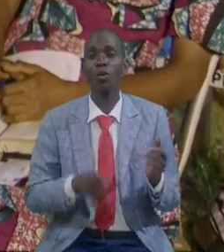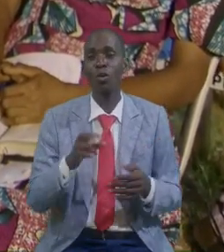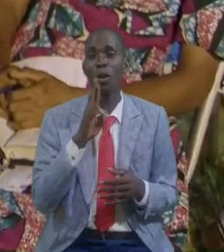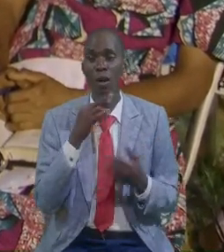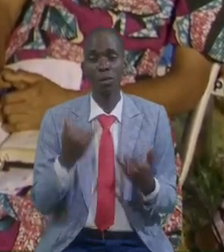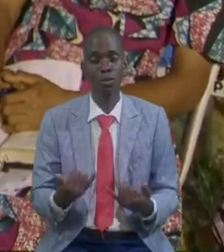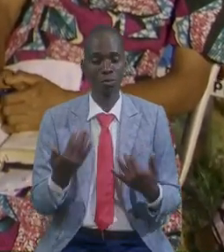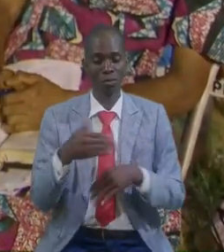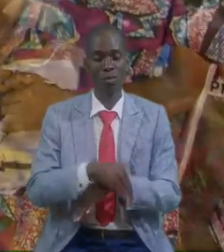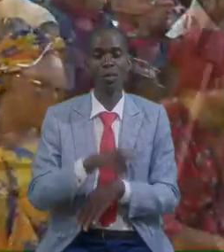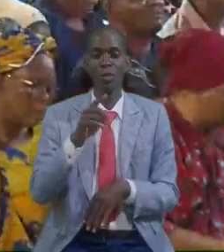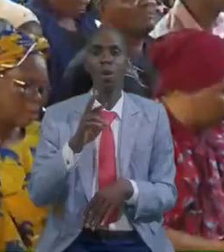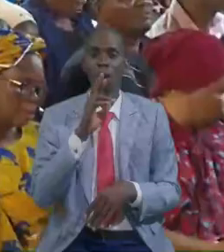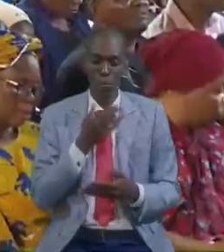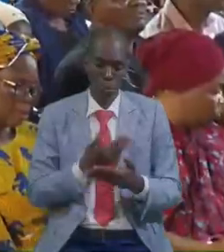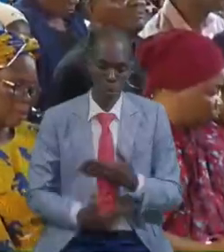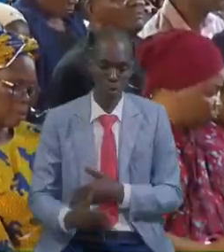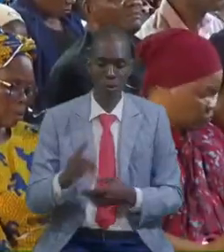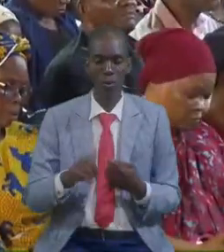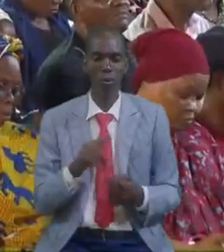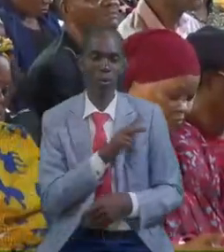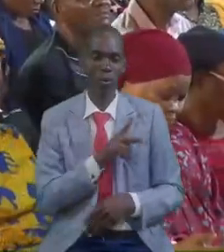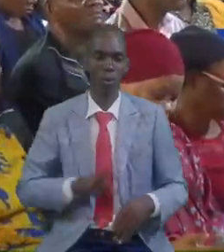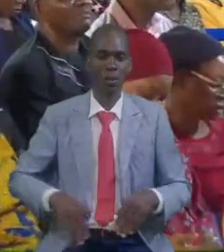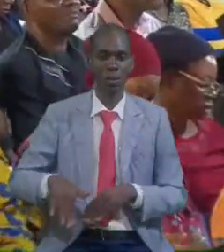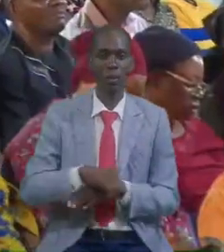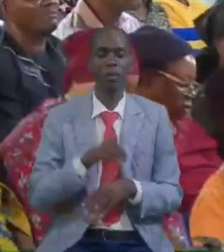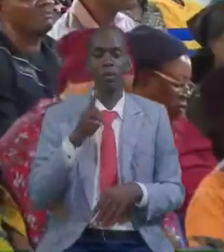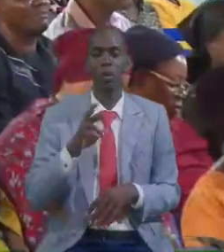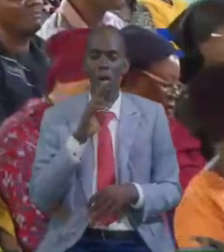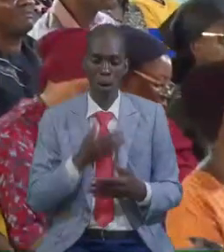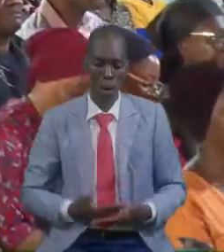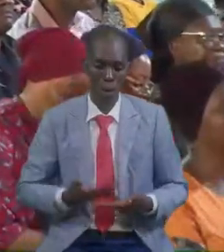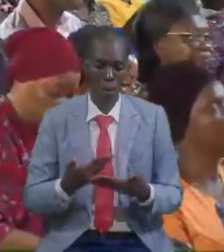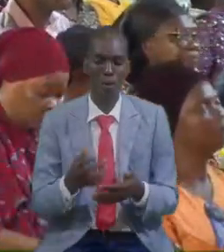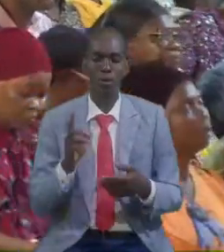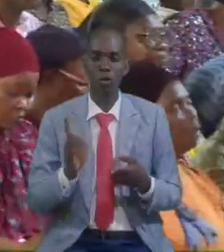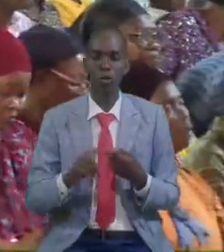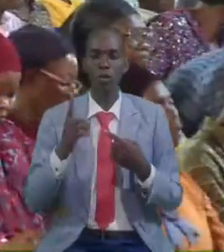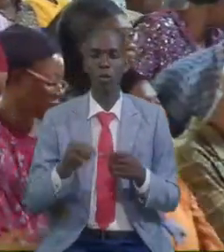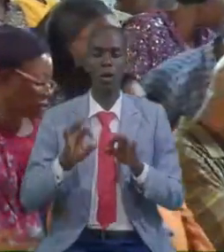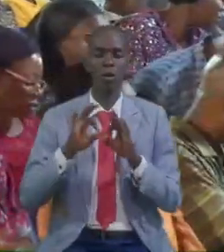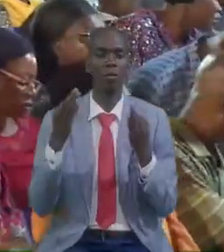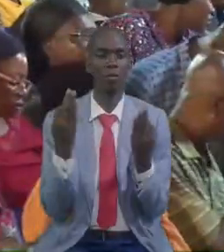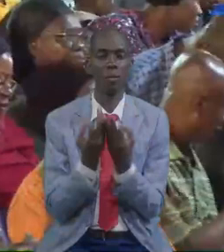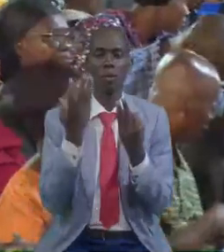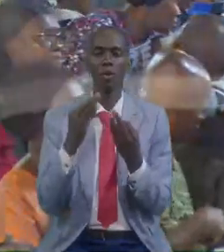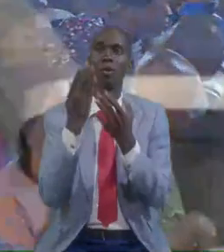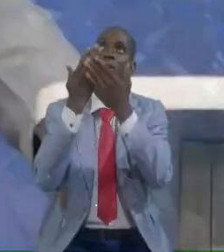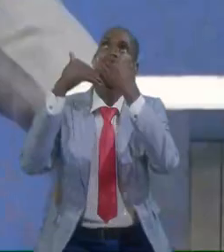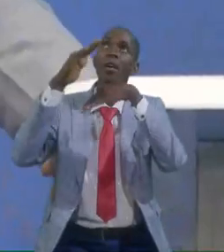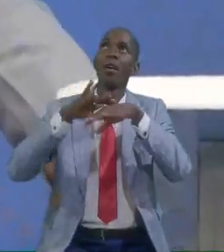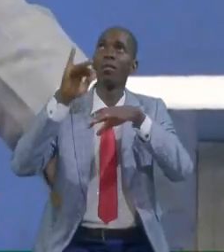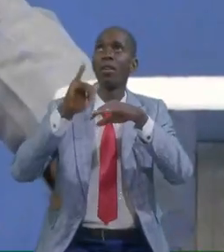born into the kingdom. And you are born to come into the family of the Heavenly Father.